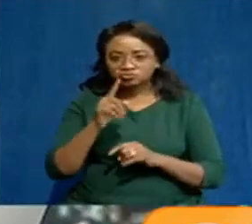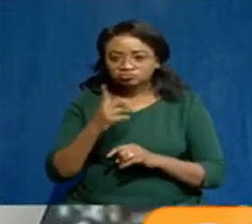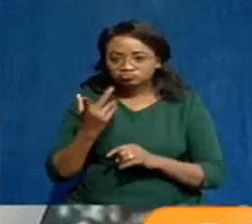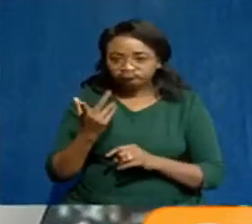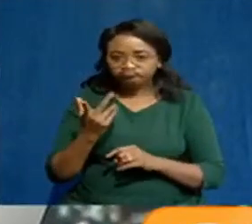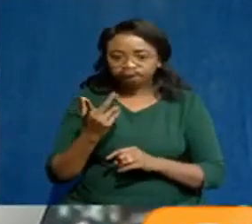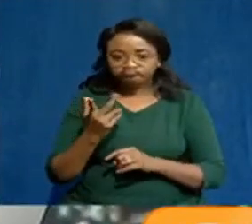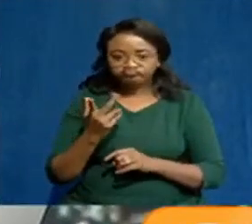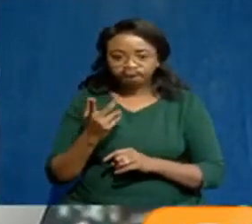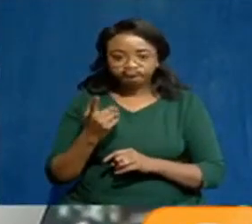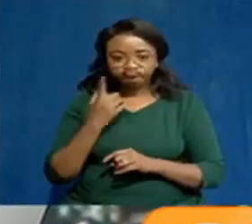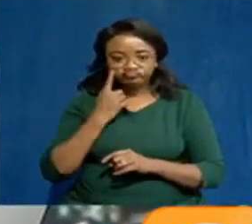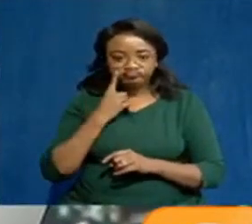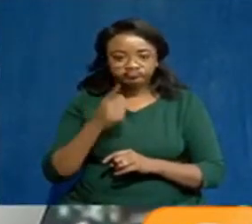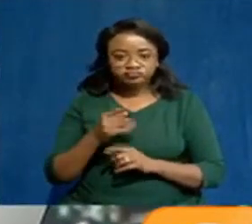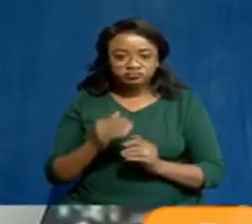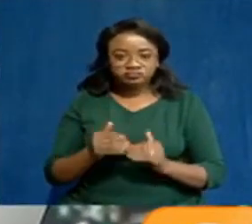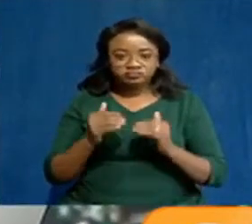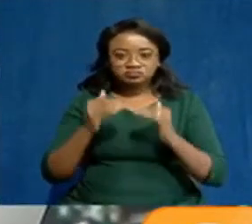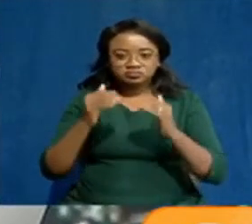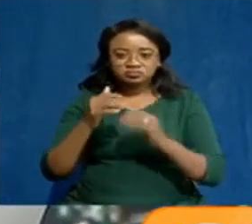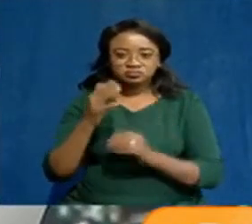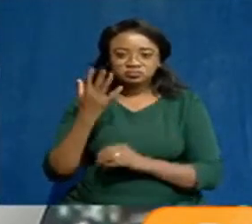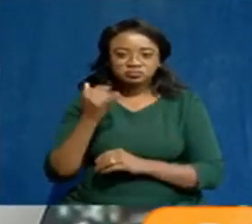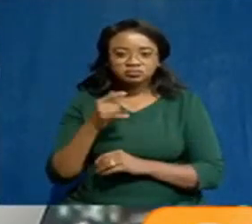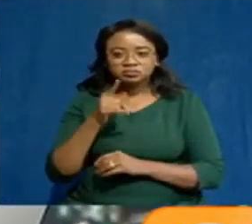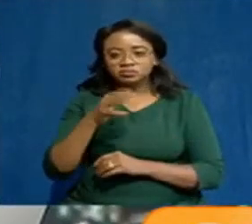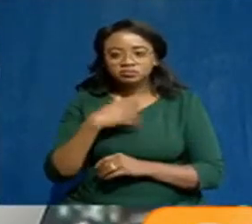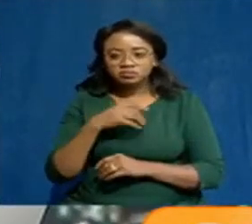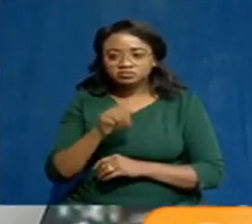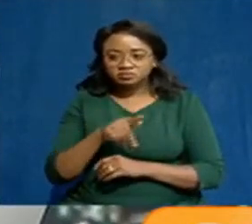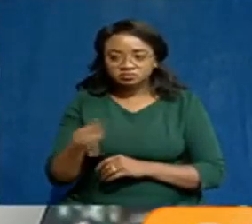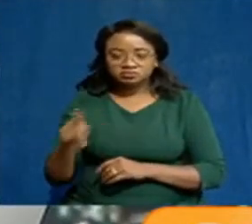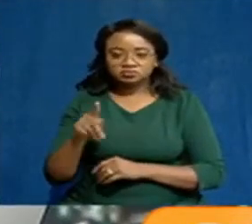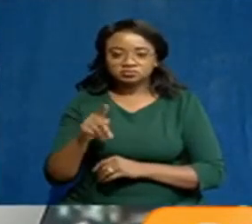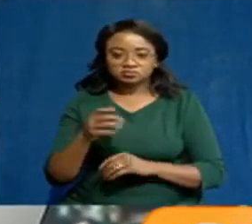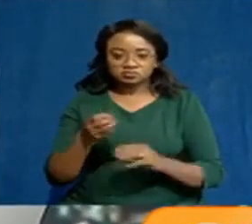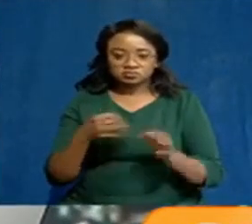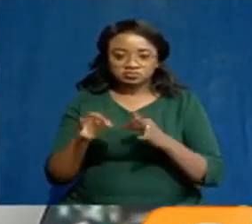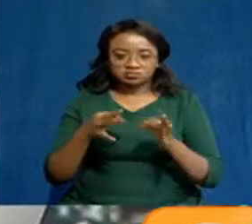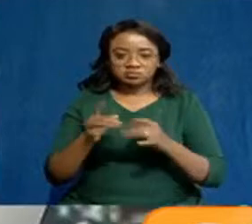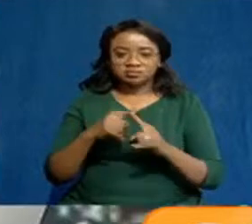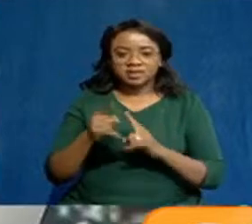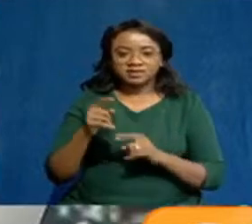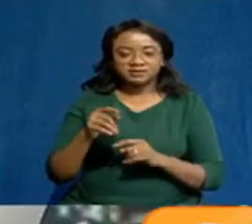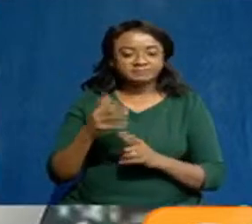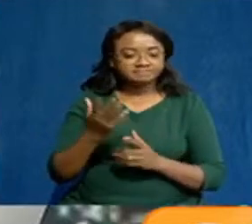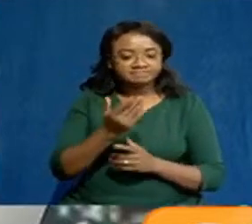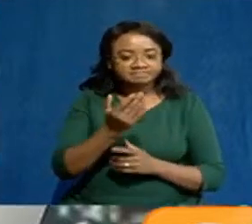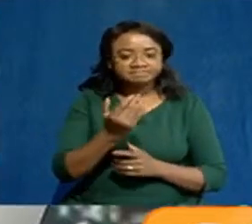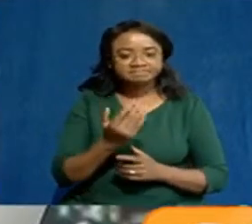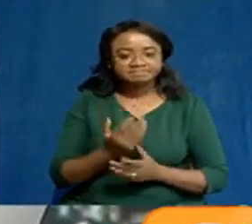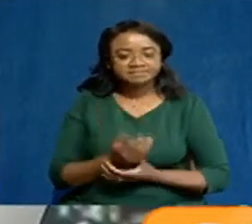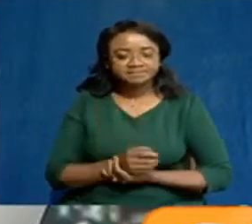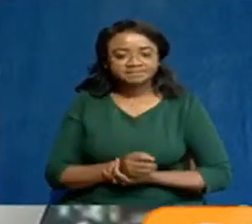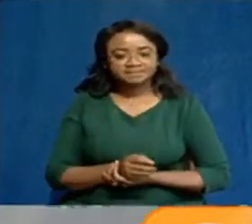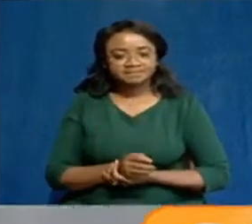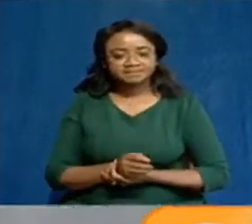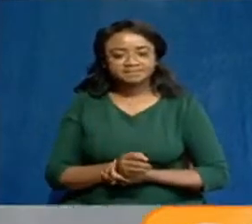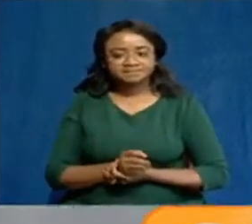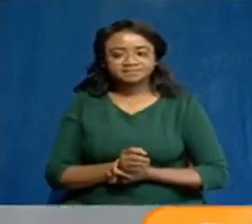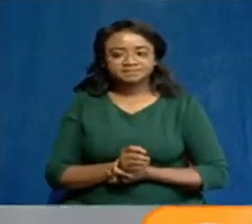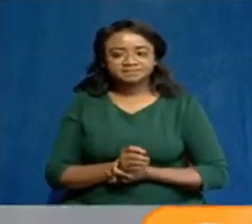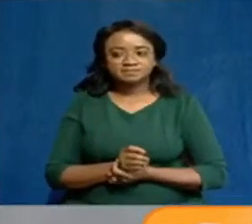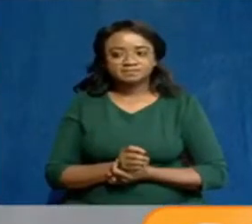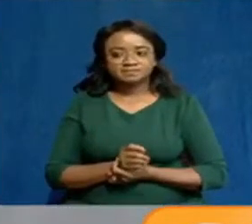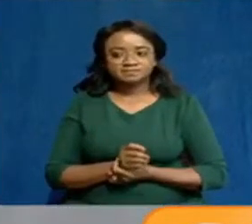the digital platform where you have an app that you explained earlier on to Edward Chwea. But how does one make money from trash? Thank you for that